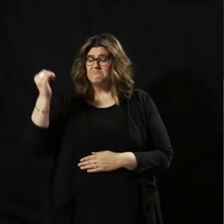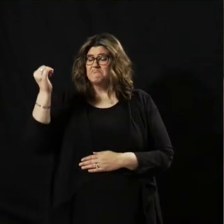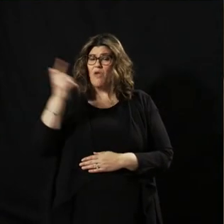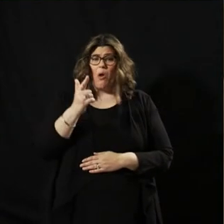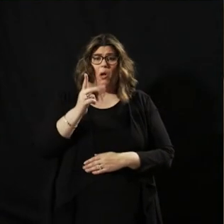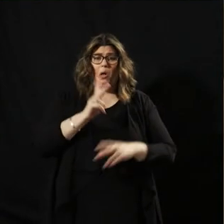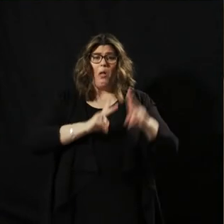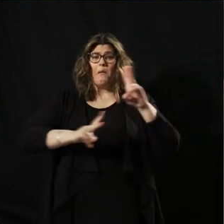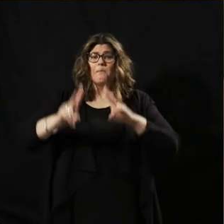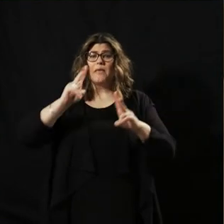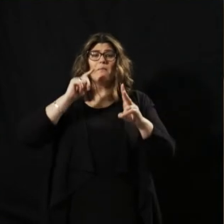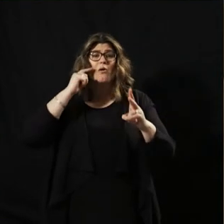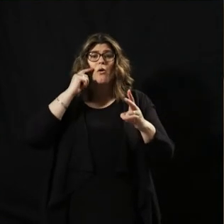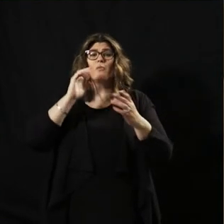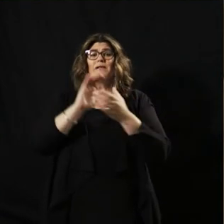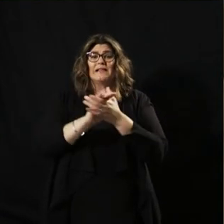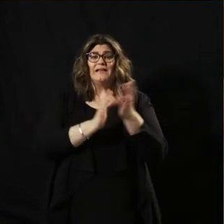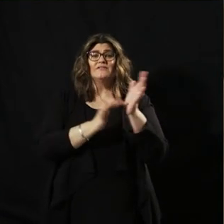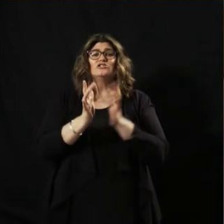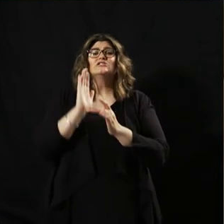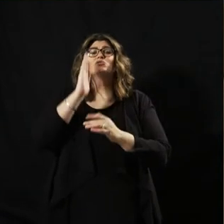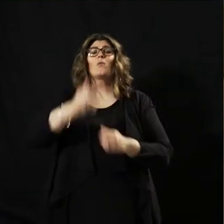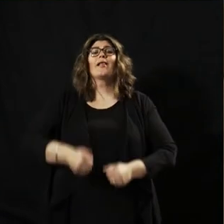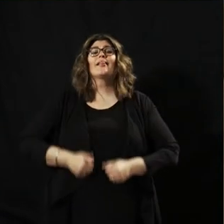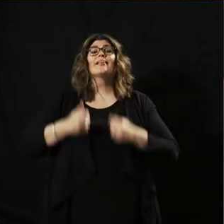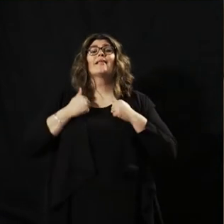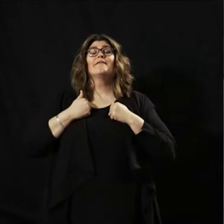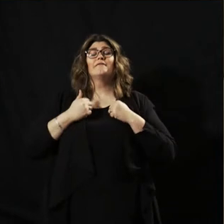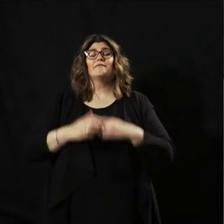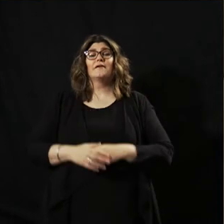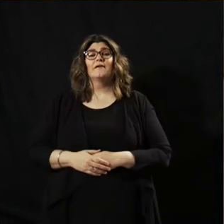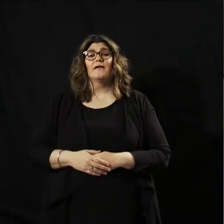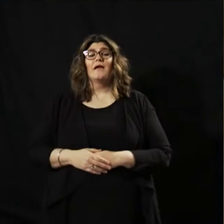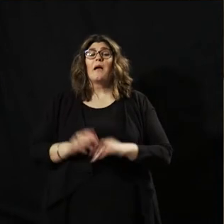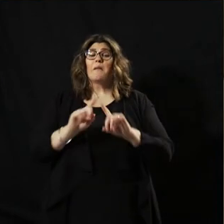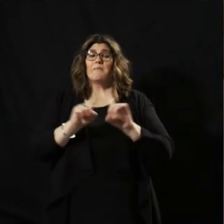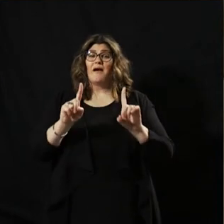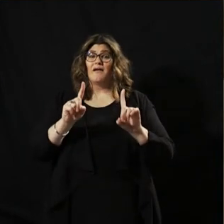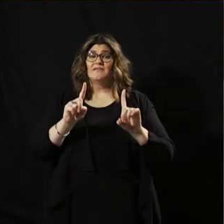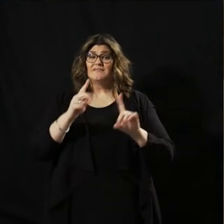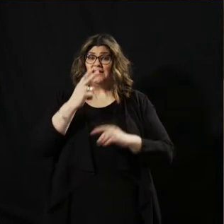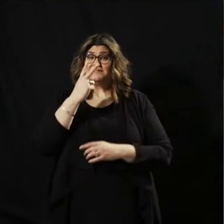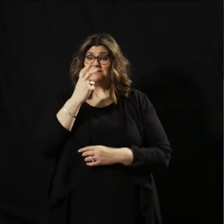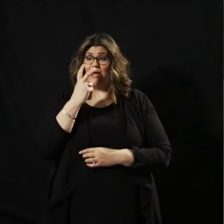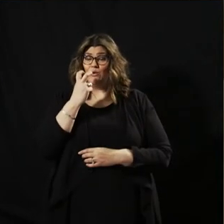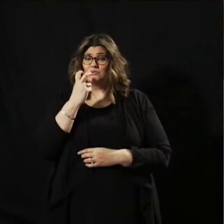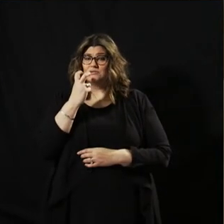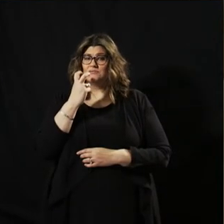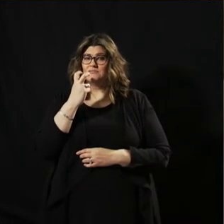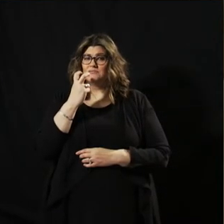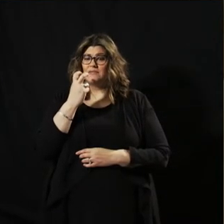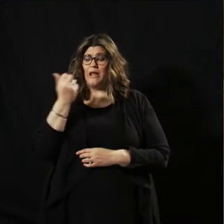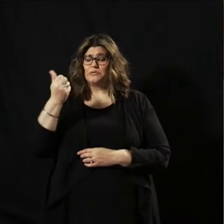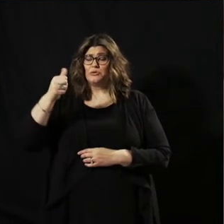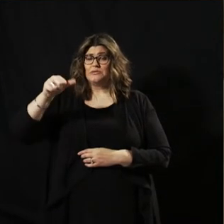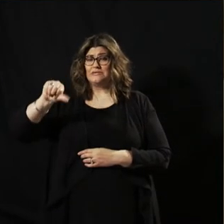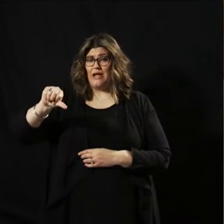her will live, but those will die who forsake her.